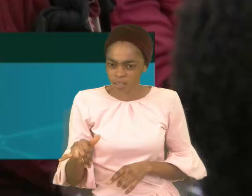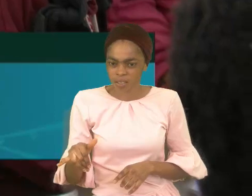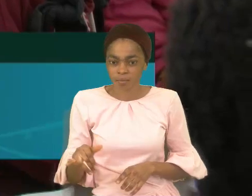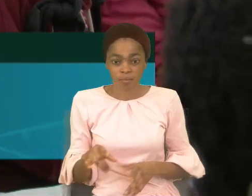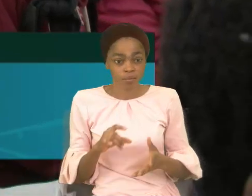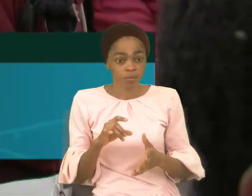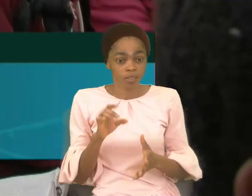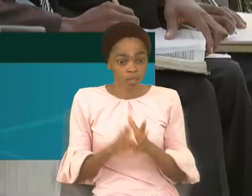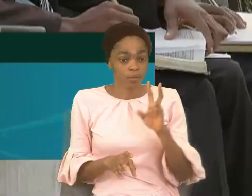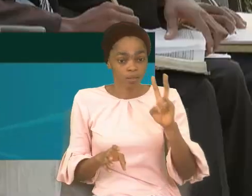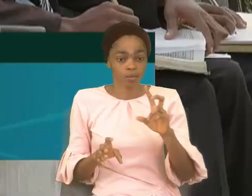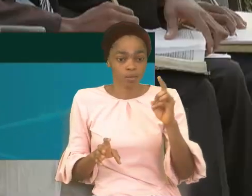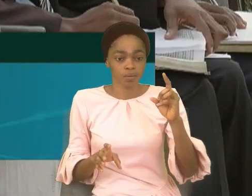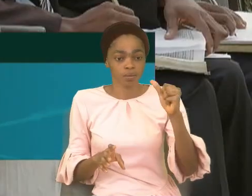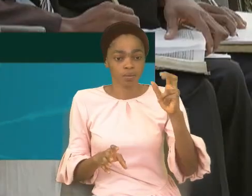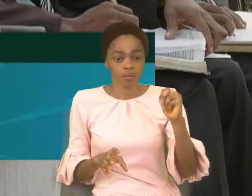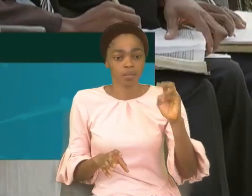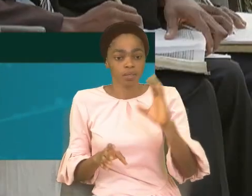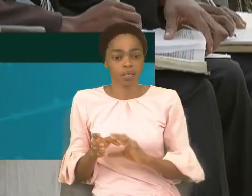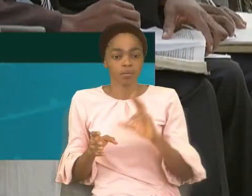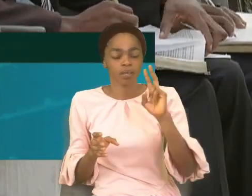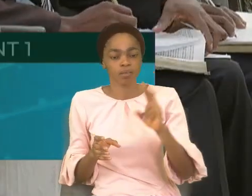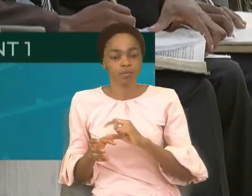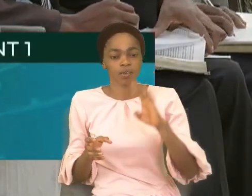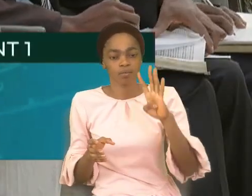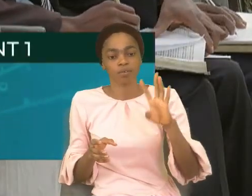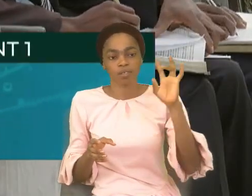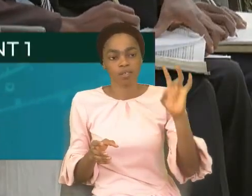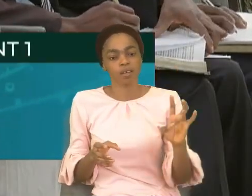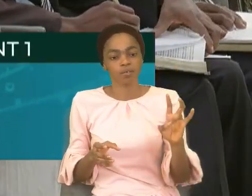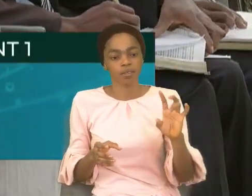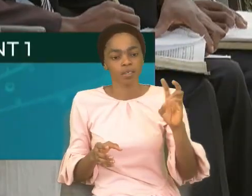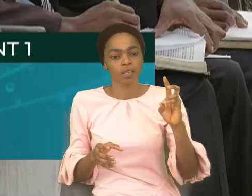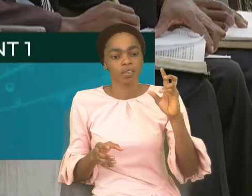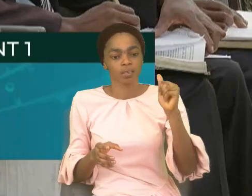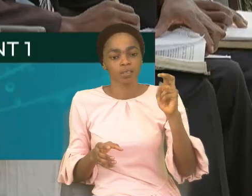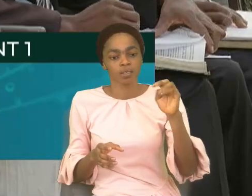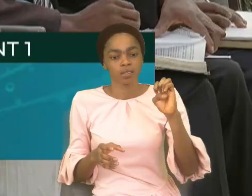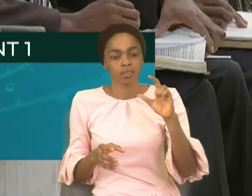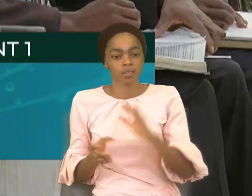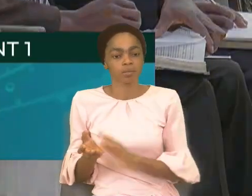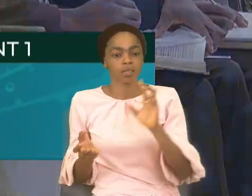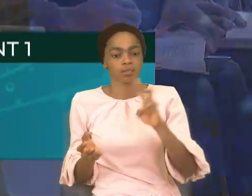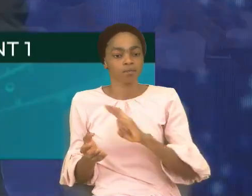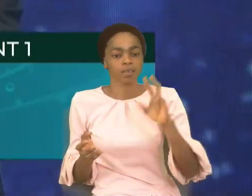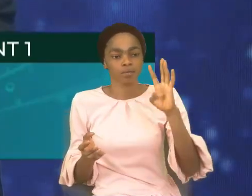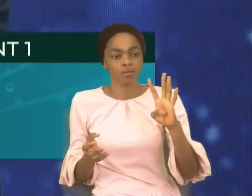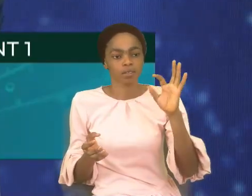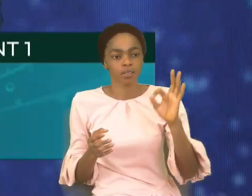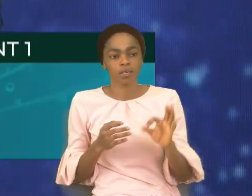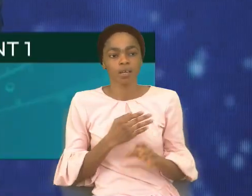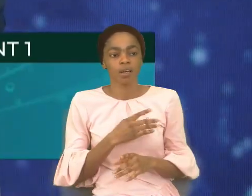In Daniel chapter 2, verse 47, it says, the king answered unto Daniel and said, of